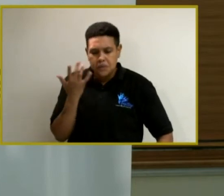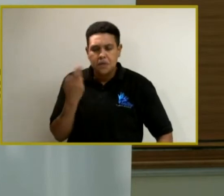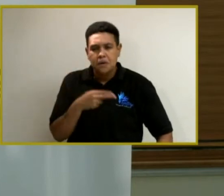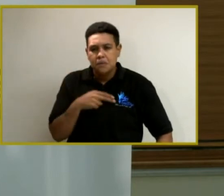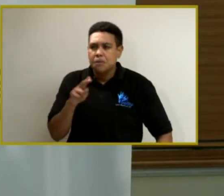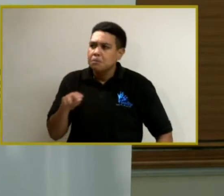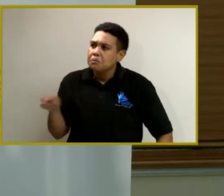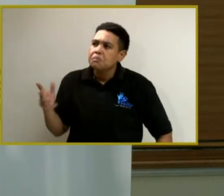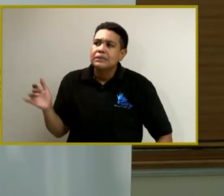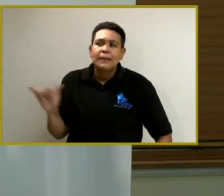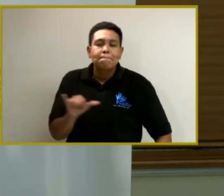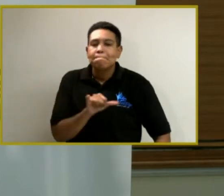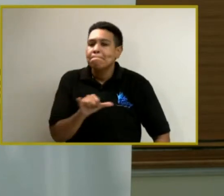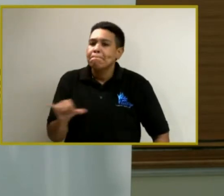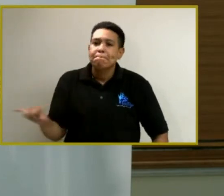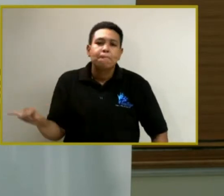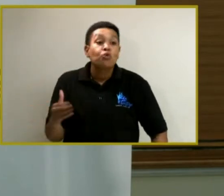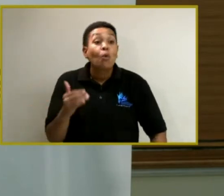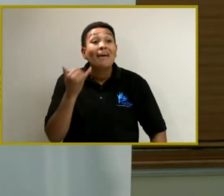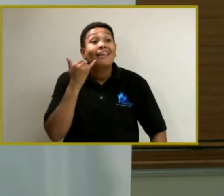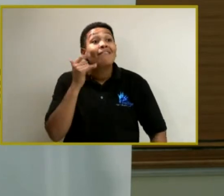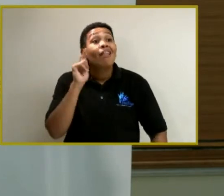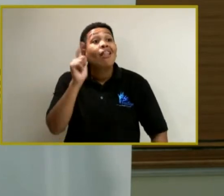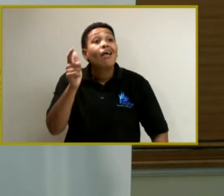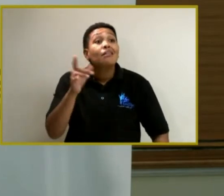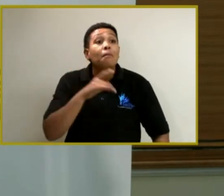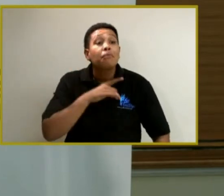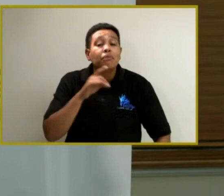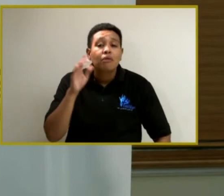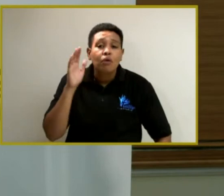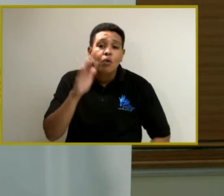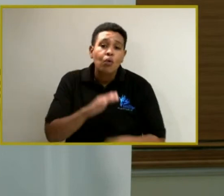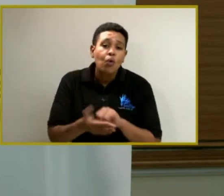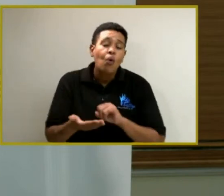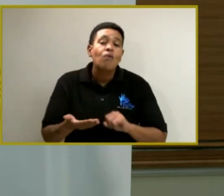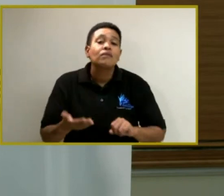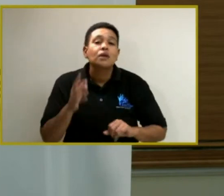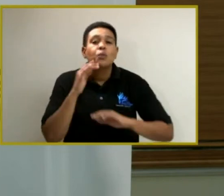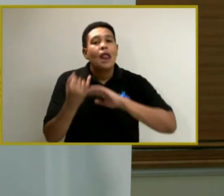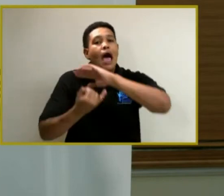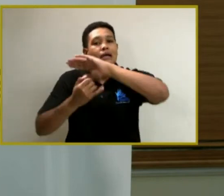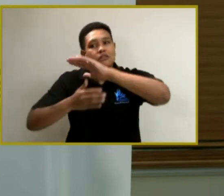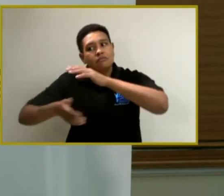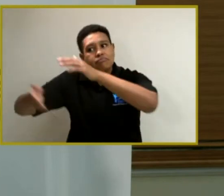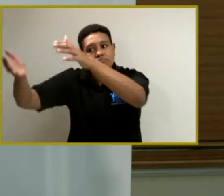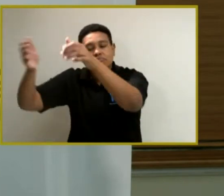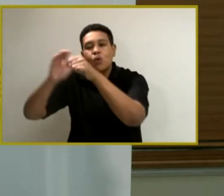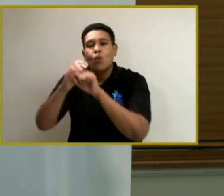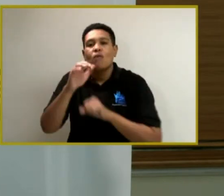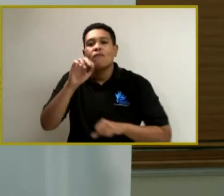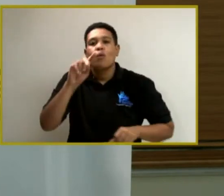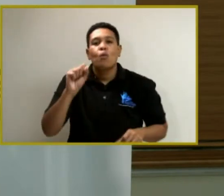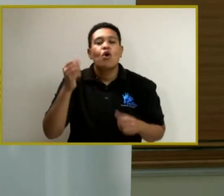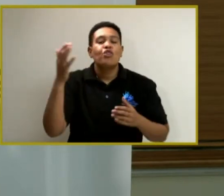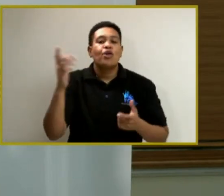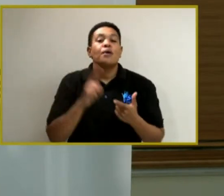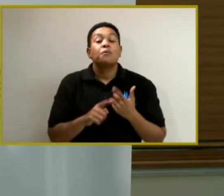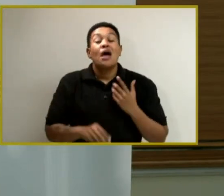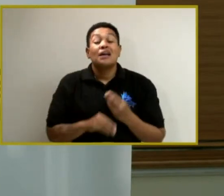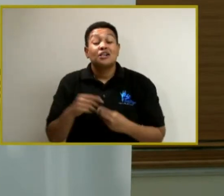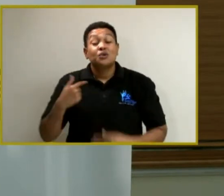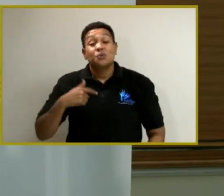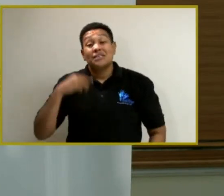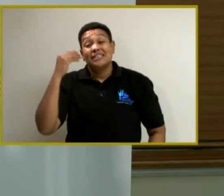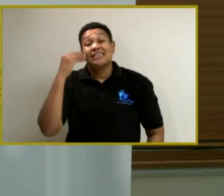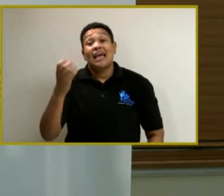in terms that they would be on the COVID wards isolated. And also, as we said,